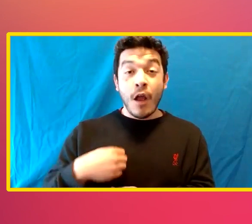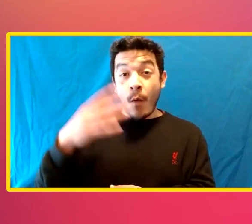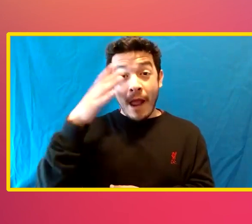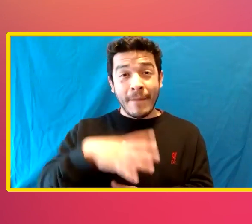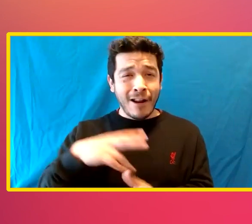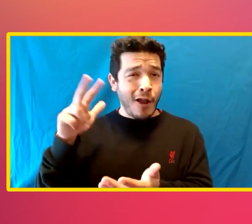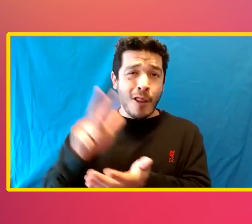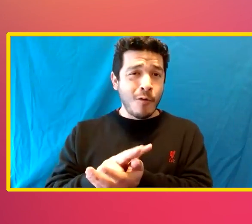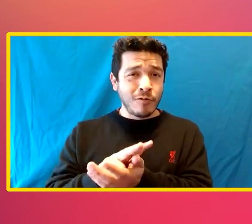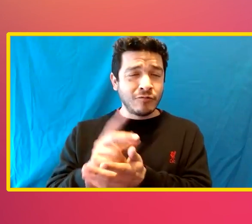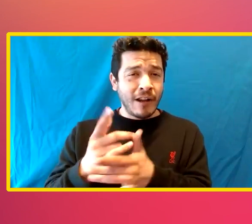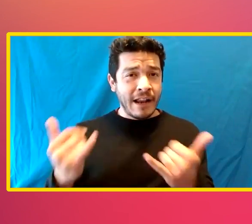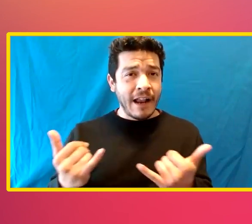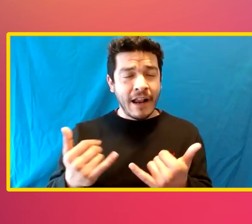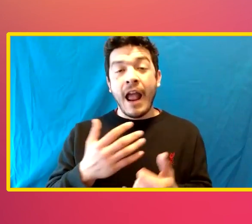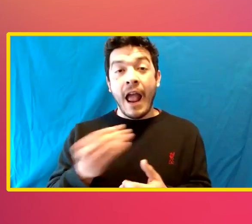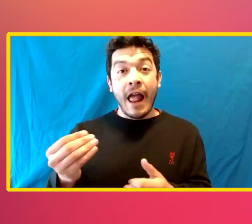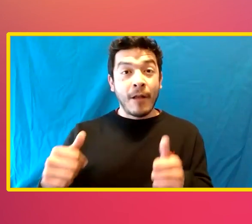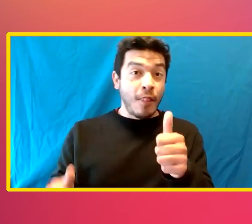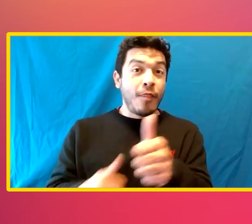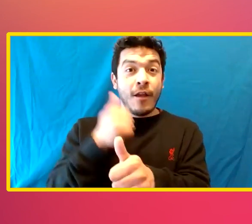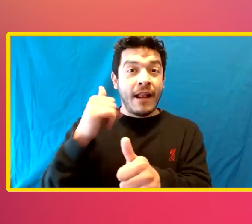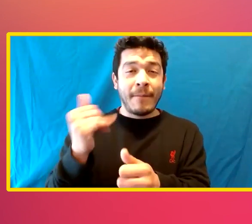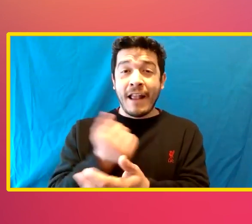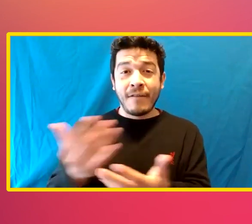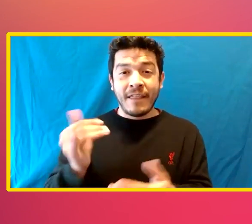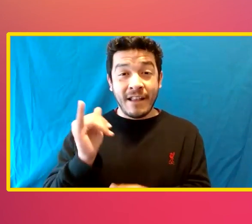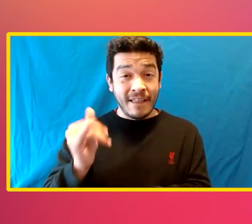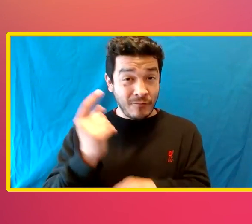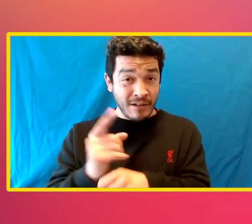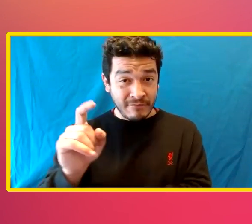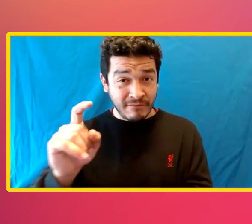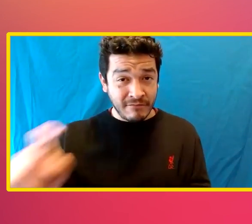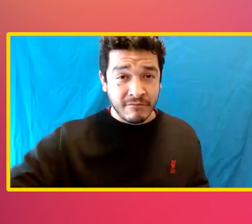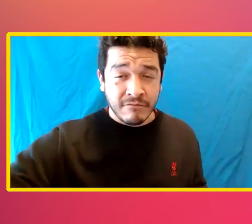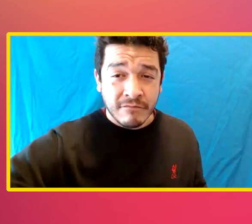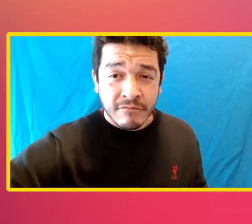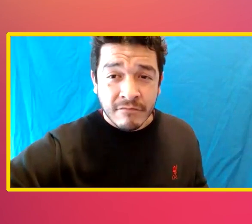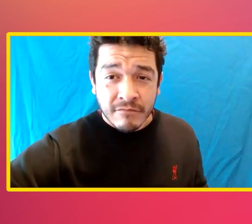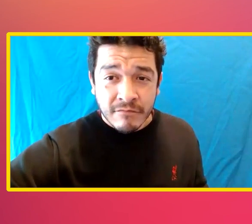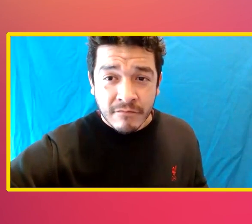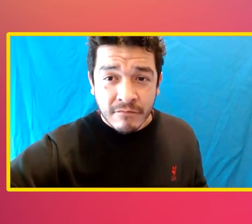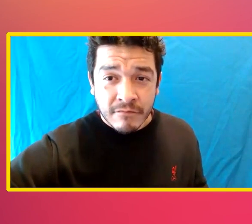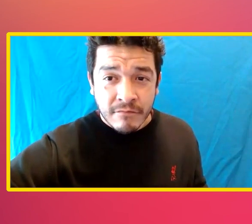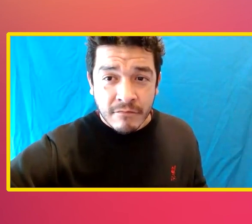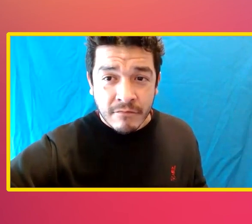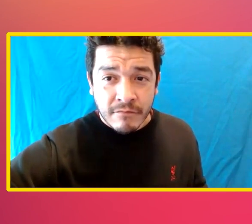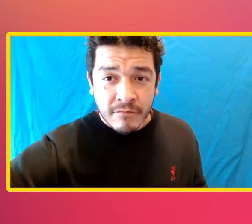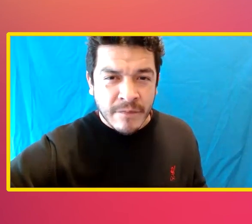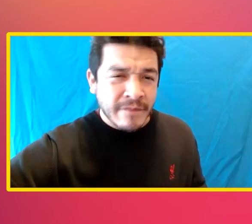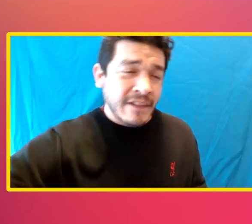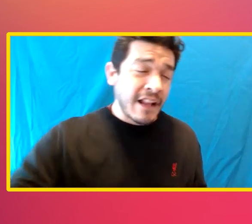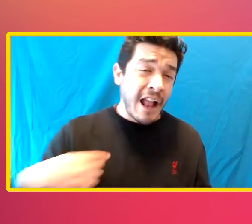losing out and being threatened by everything. Is that the case? I think insecure white men are